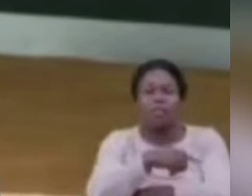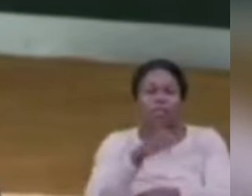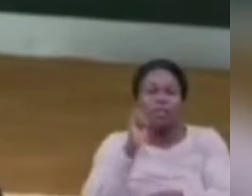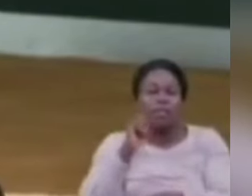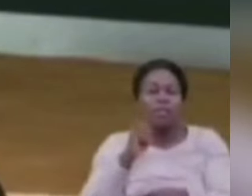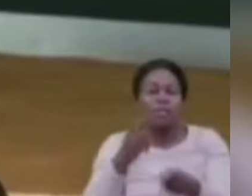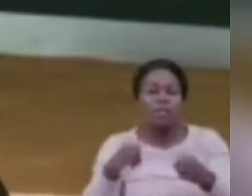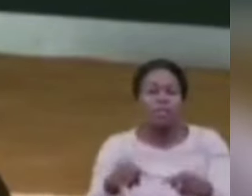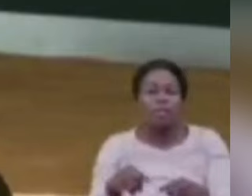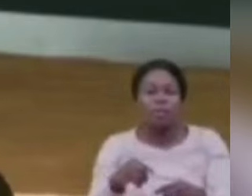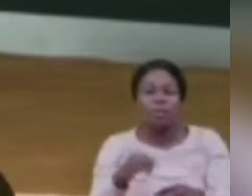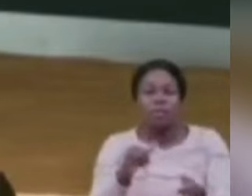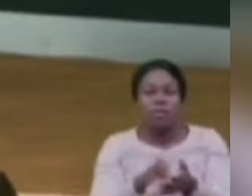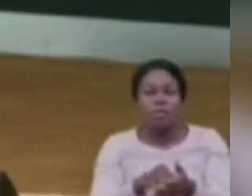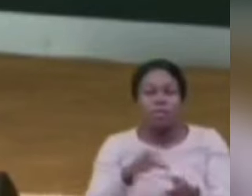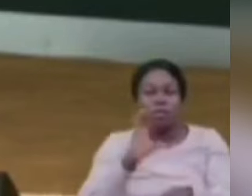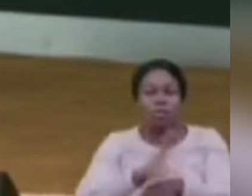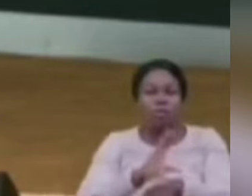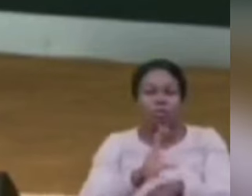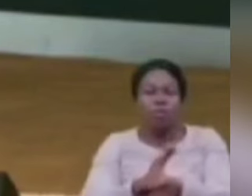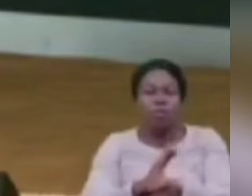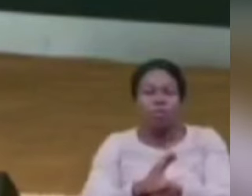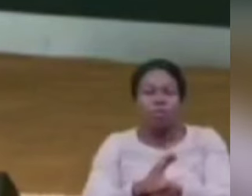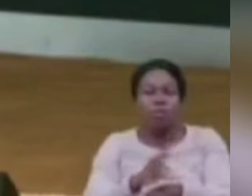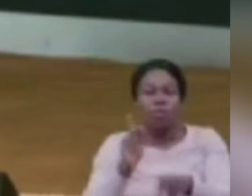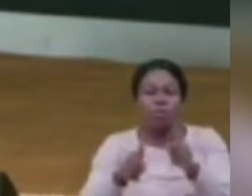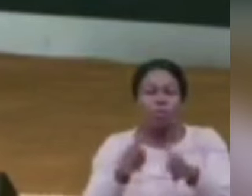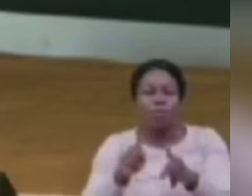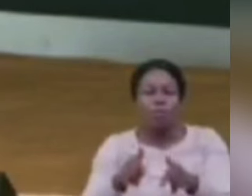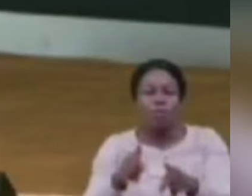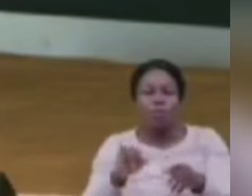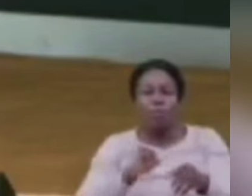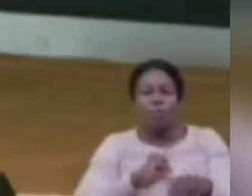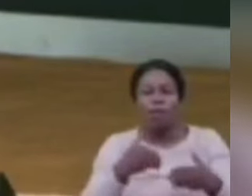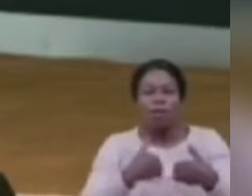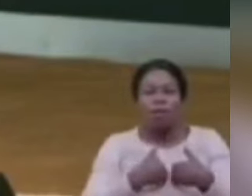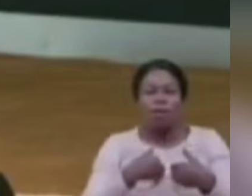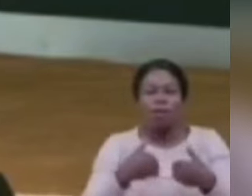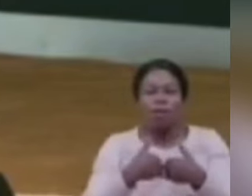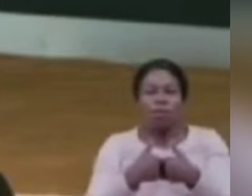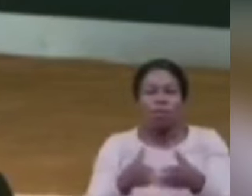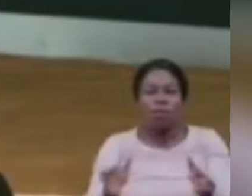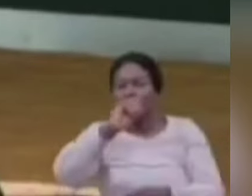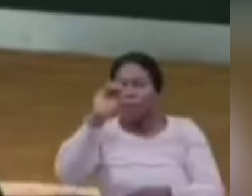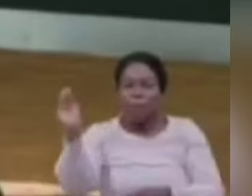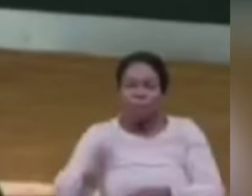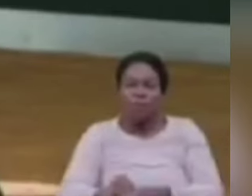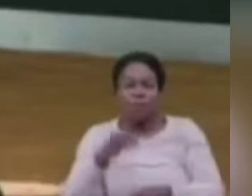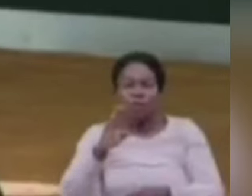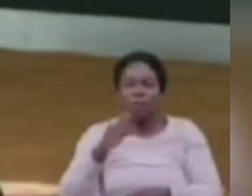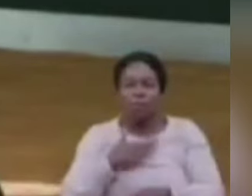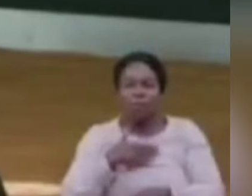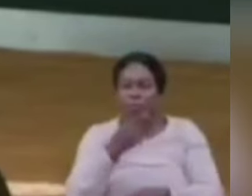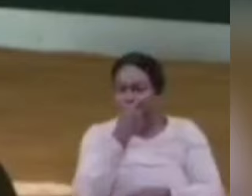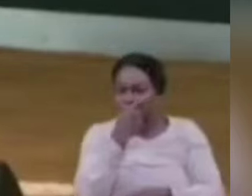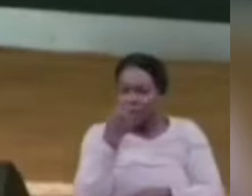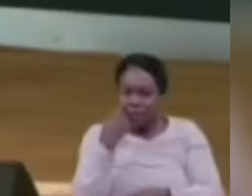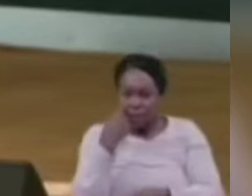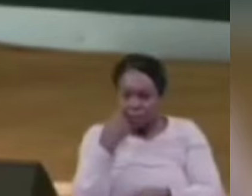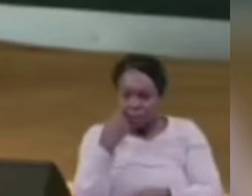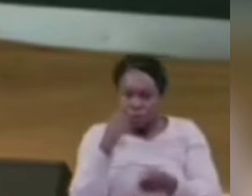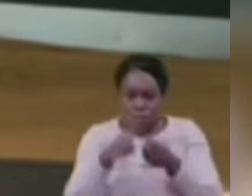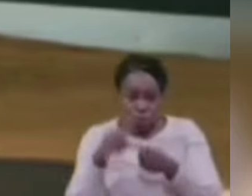church people, do you know, I had lost 80% of my sight. And he